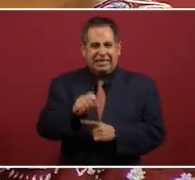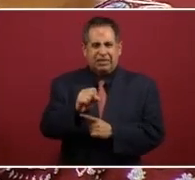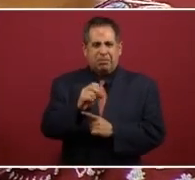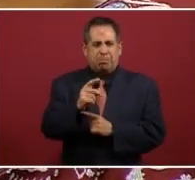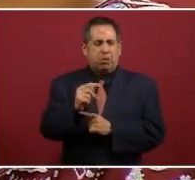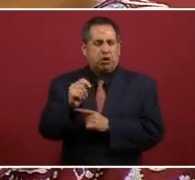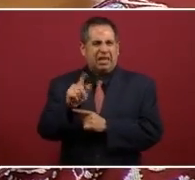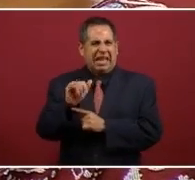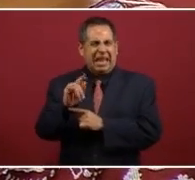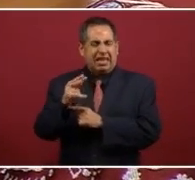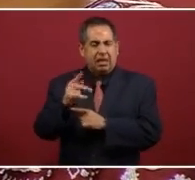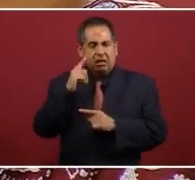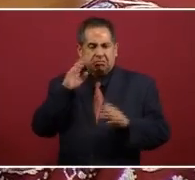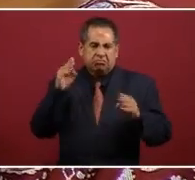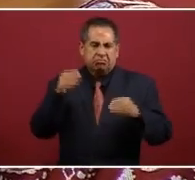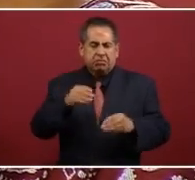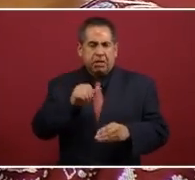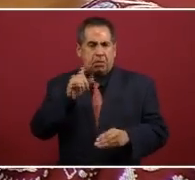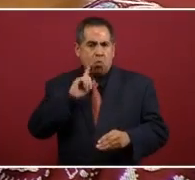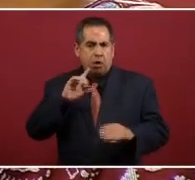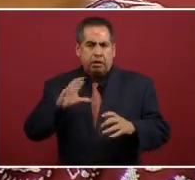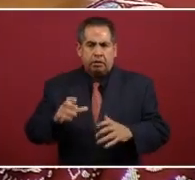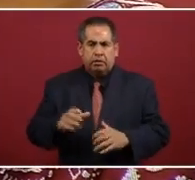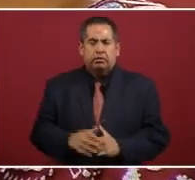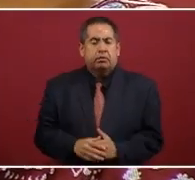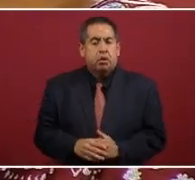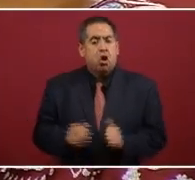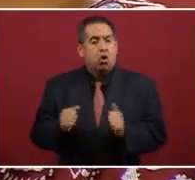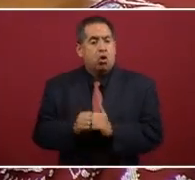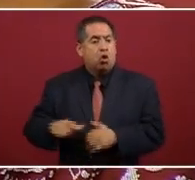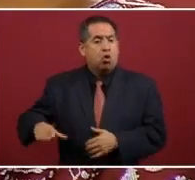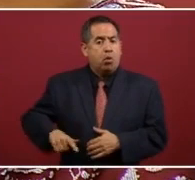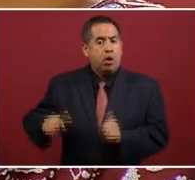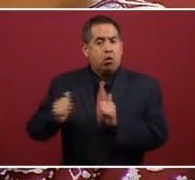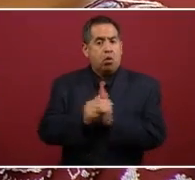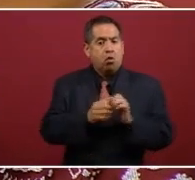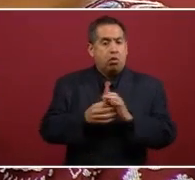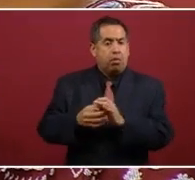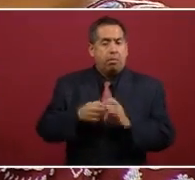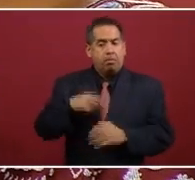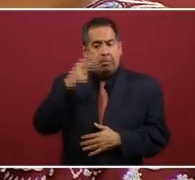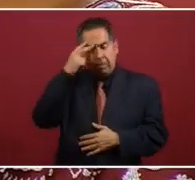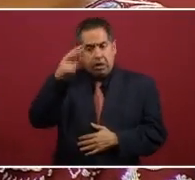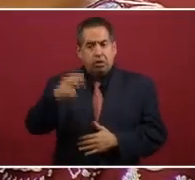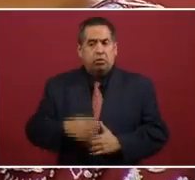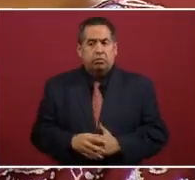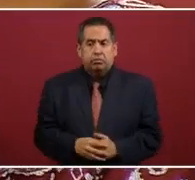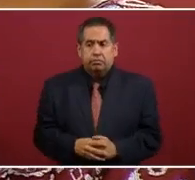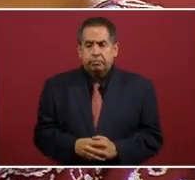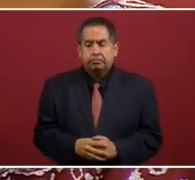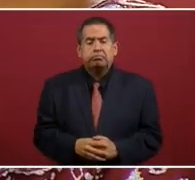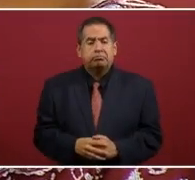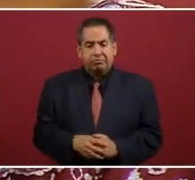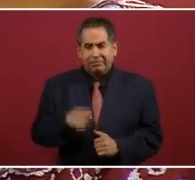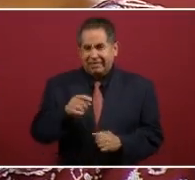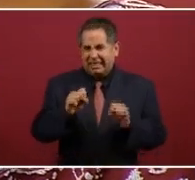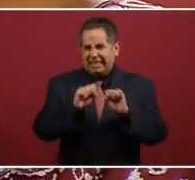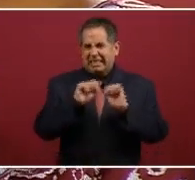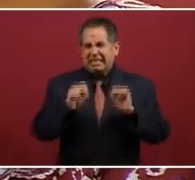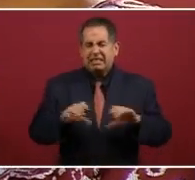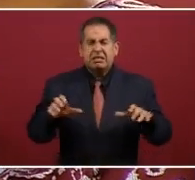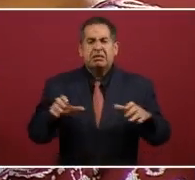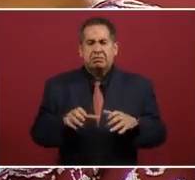is a partnership between the government of Mexico, the United Nations system, because